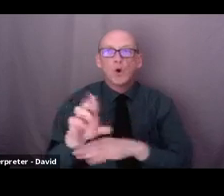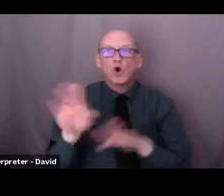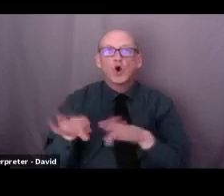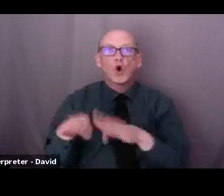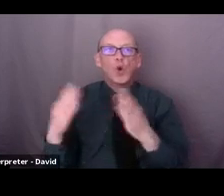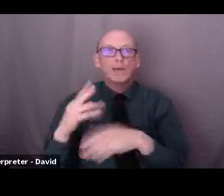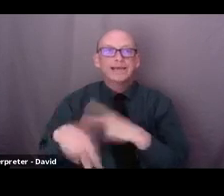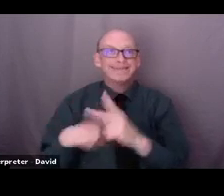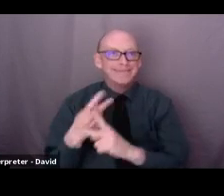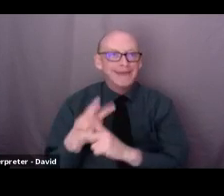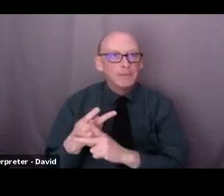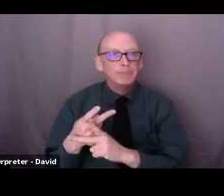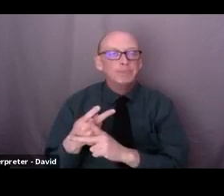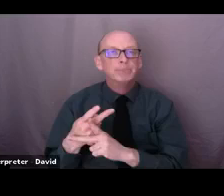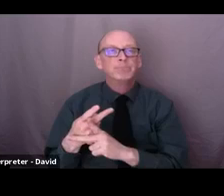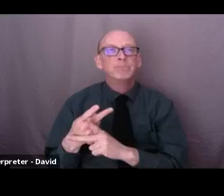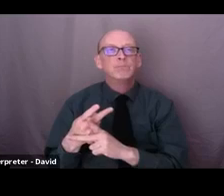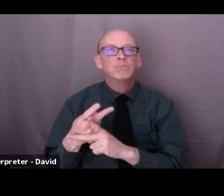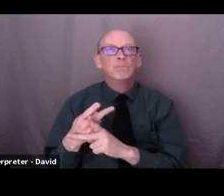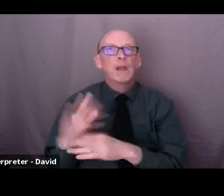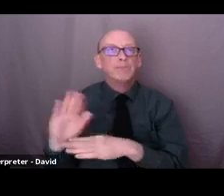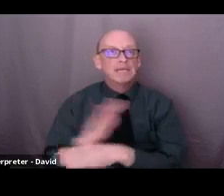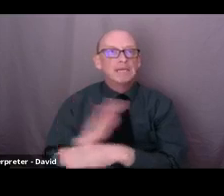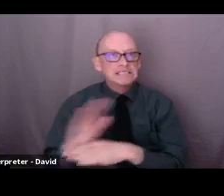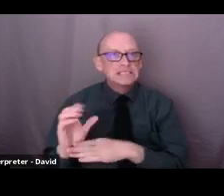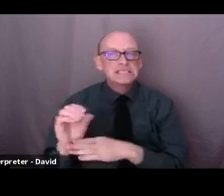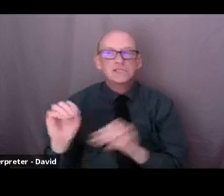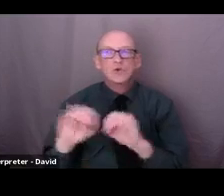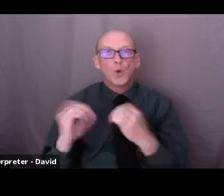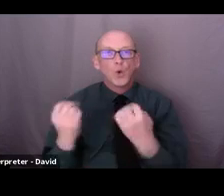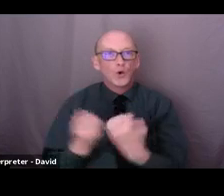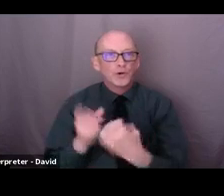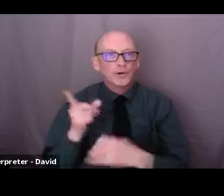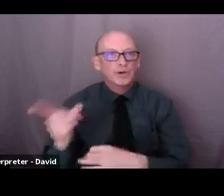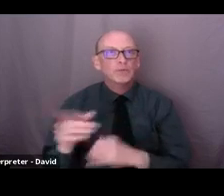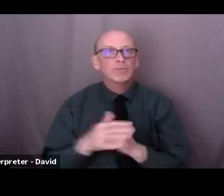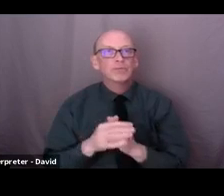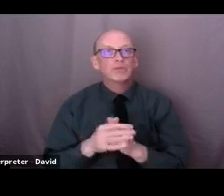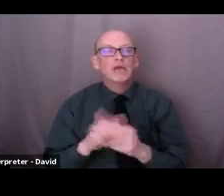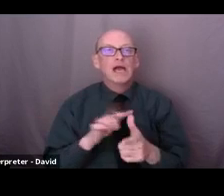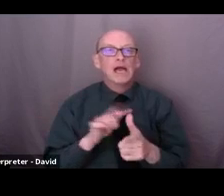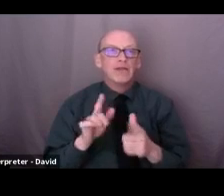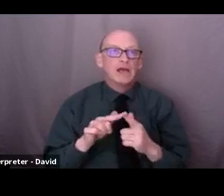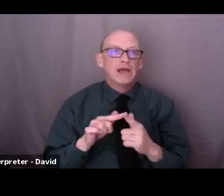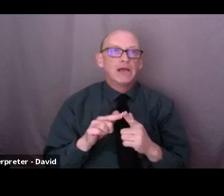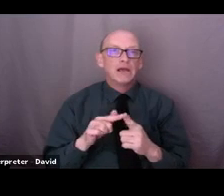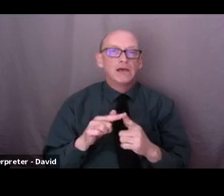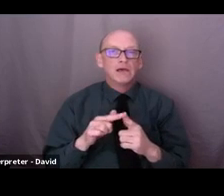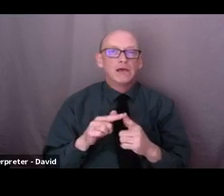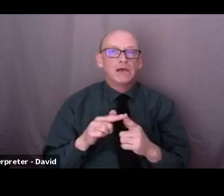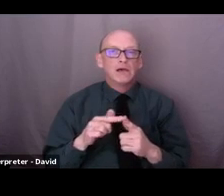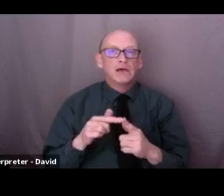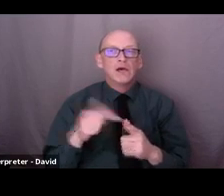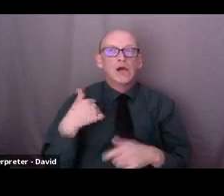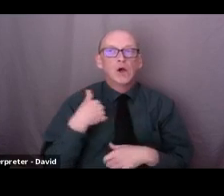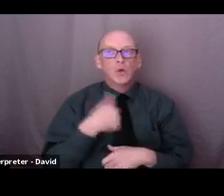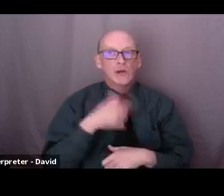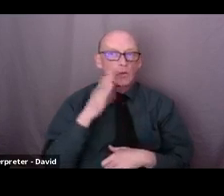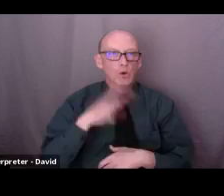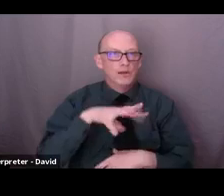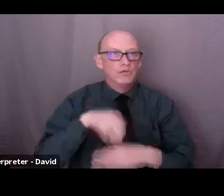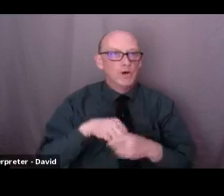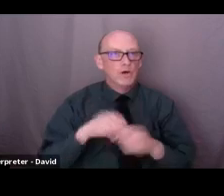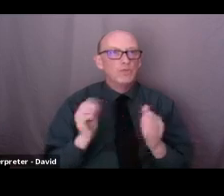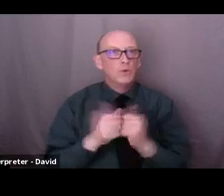type of entities or organizations. So then too, we'll be involved here with the